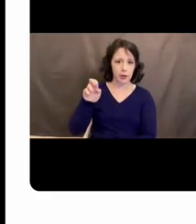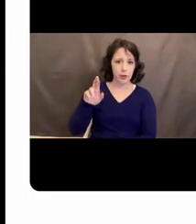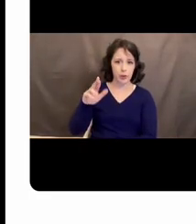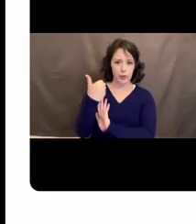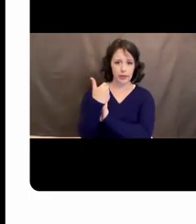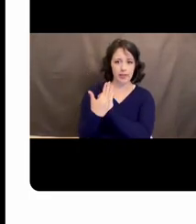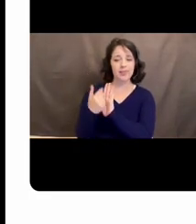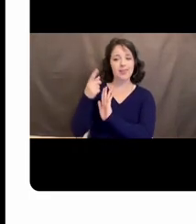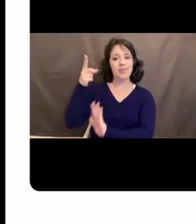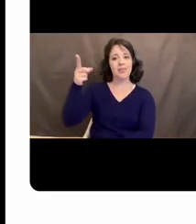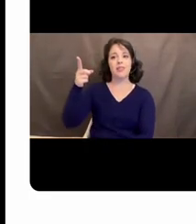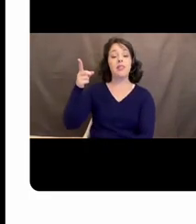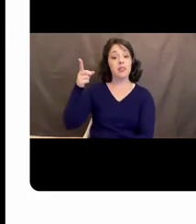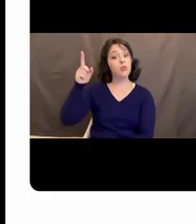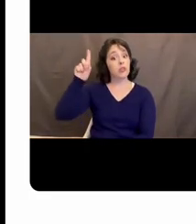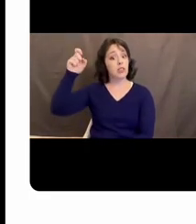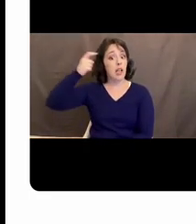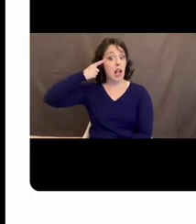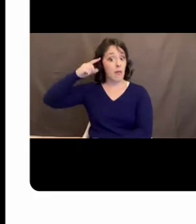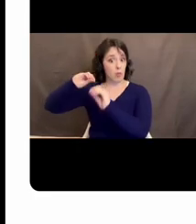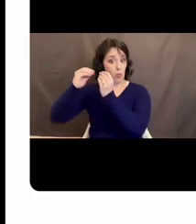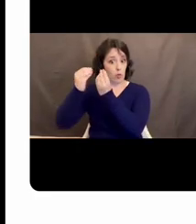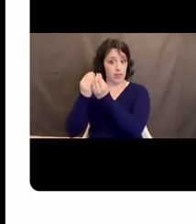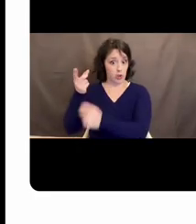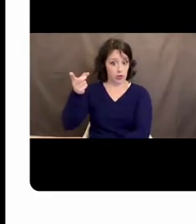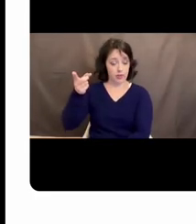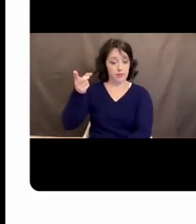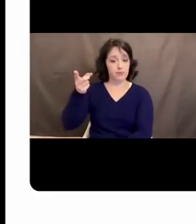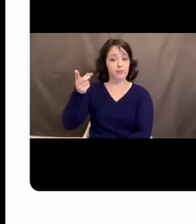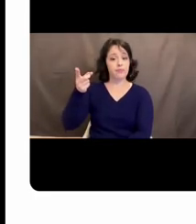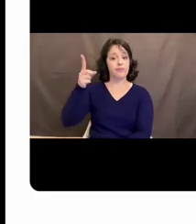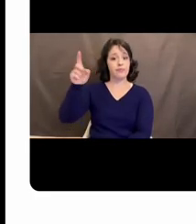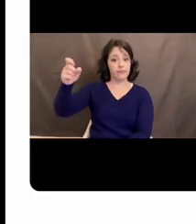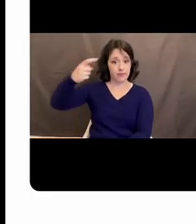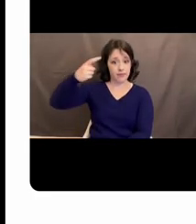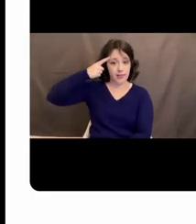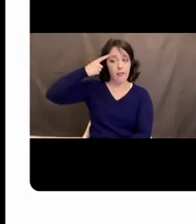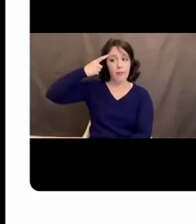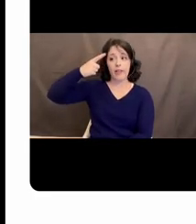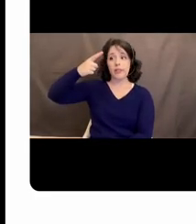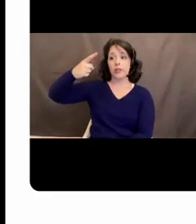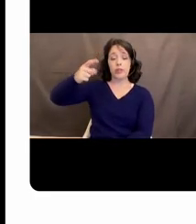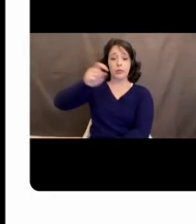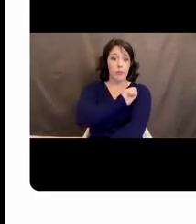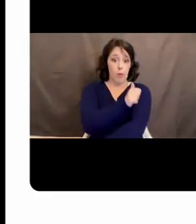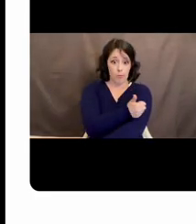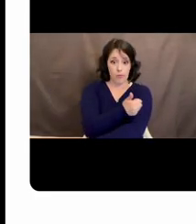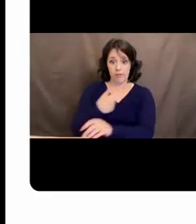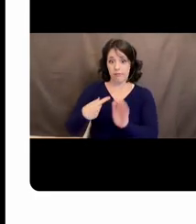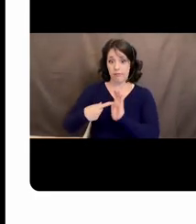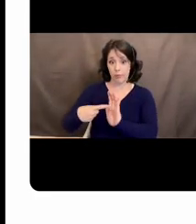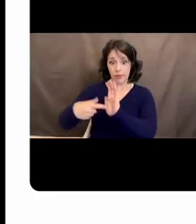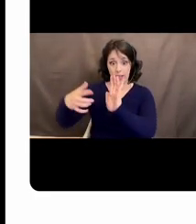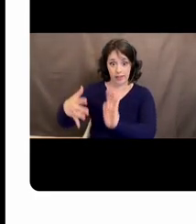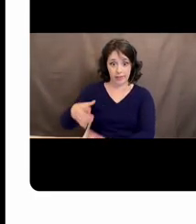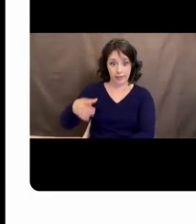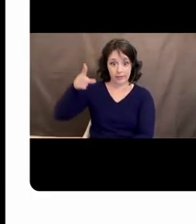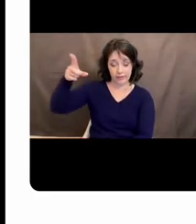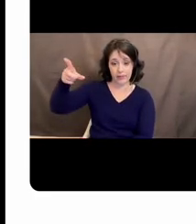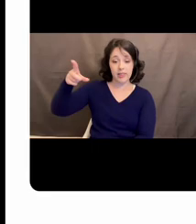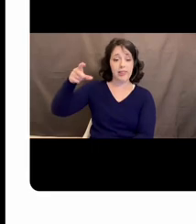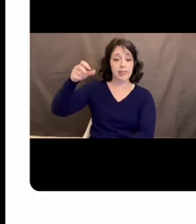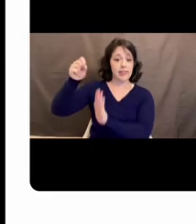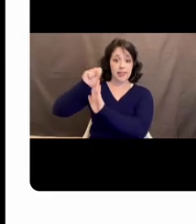government organization that was an organizational authorized representative in Arizona. And we immediately